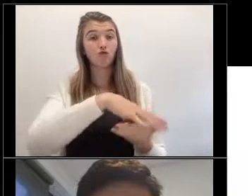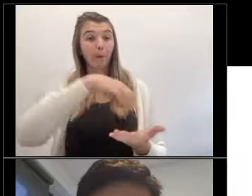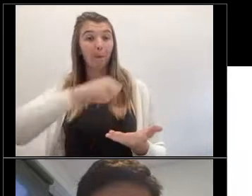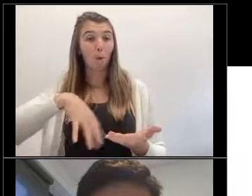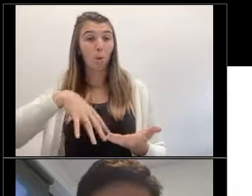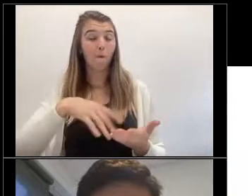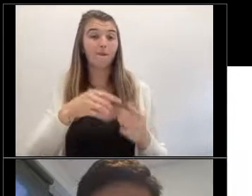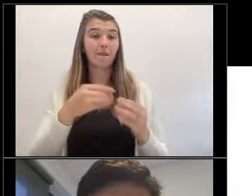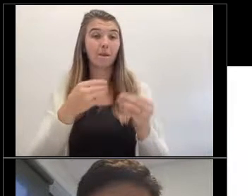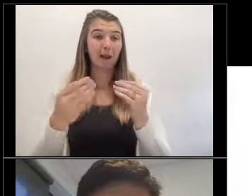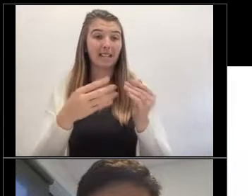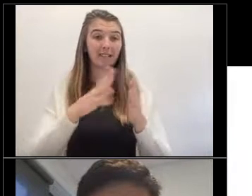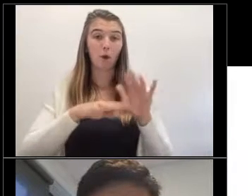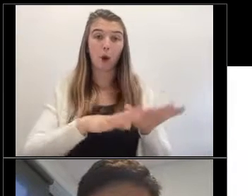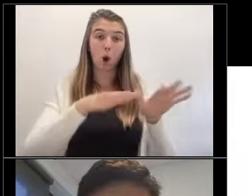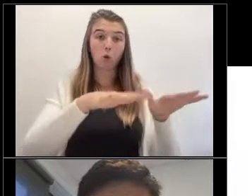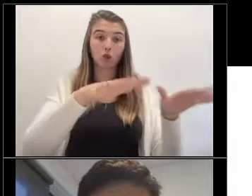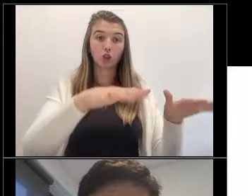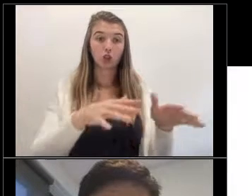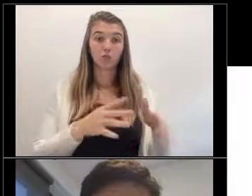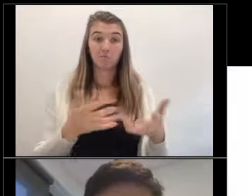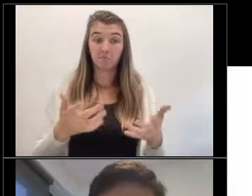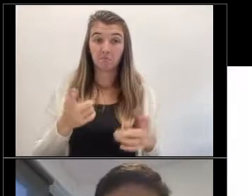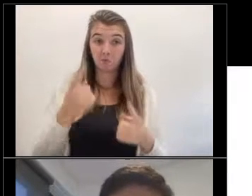on a large scale, do you think?